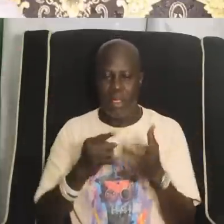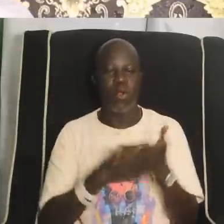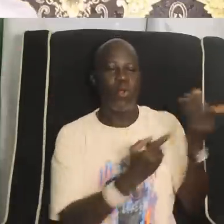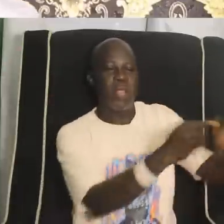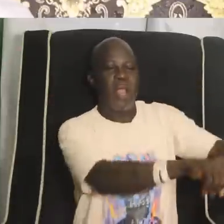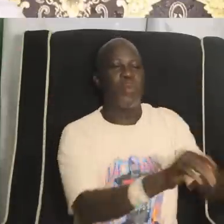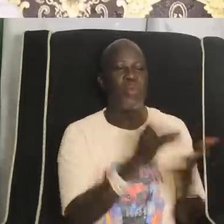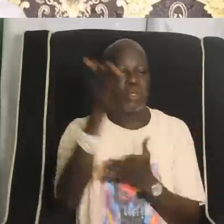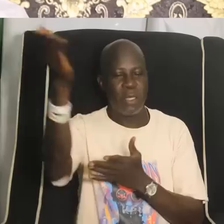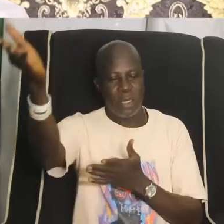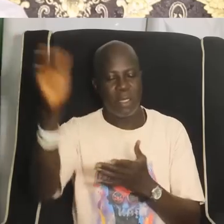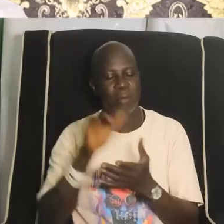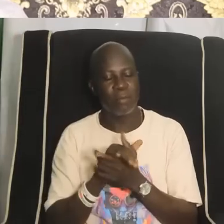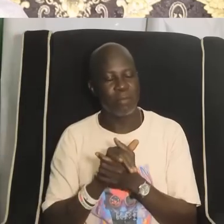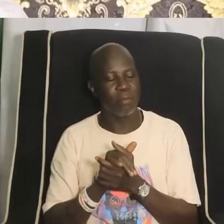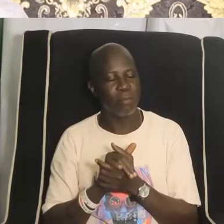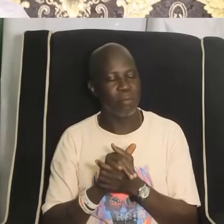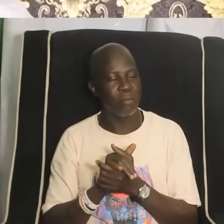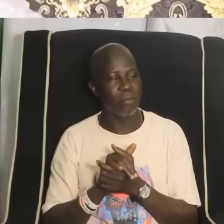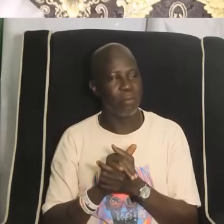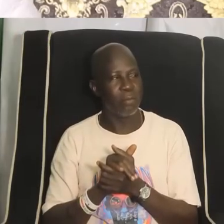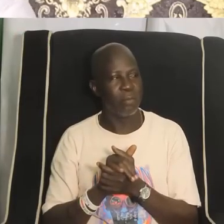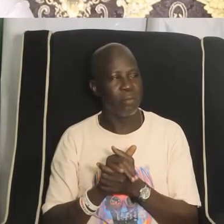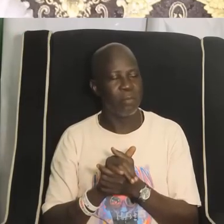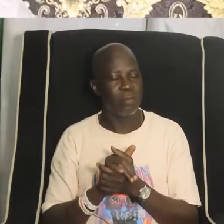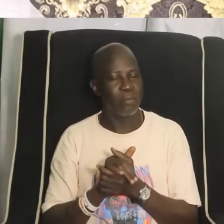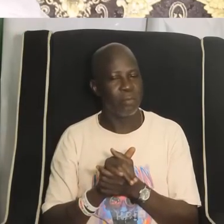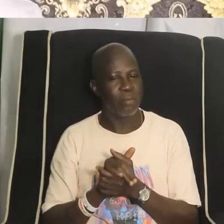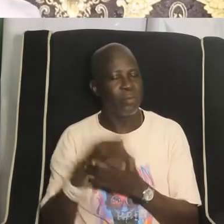What happened that we know? When